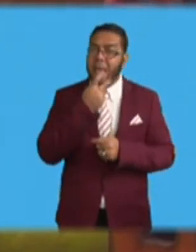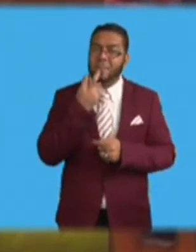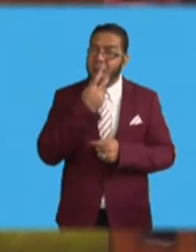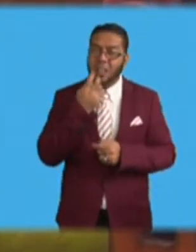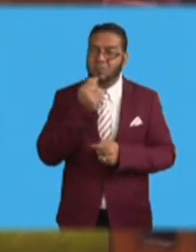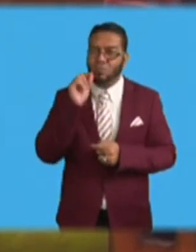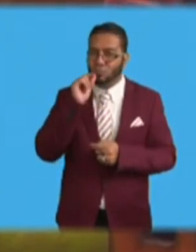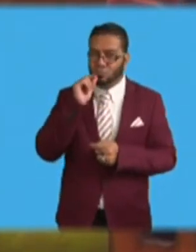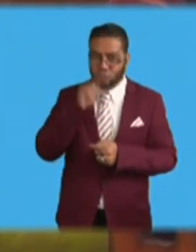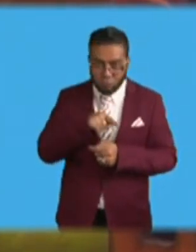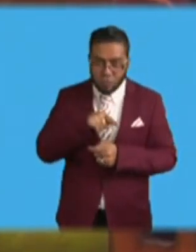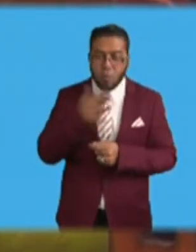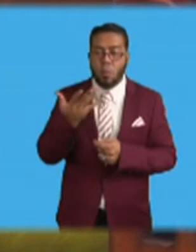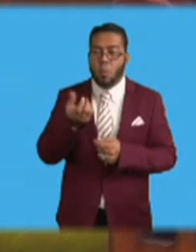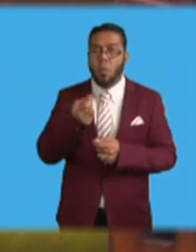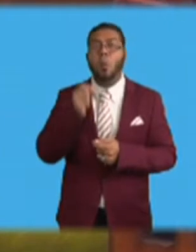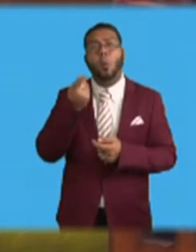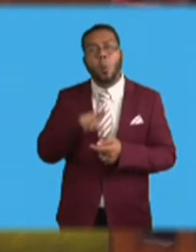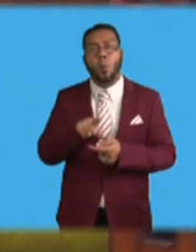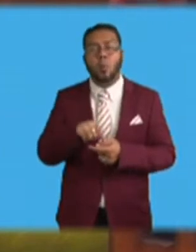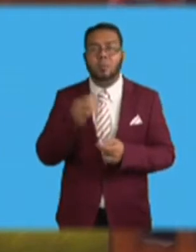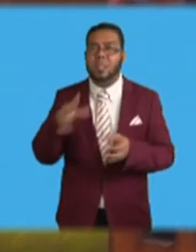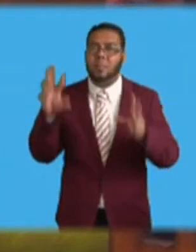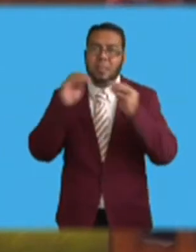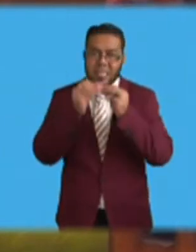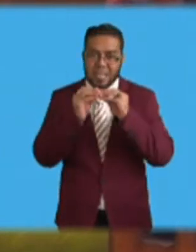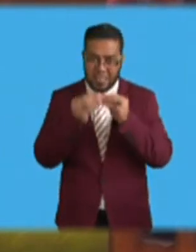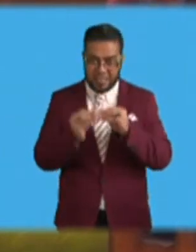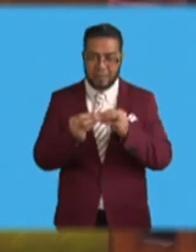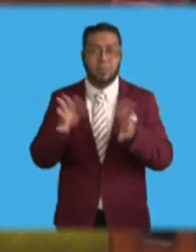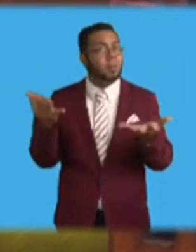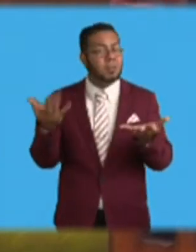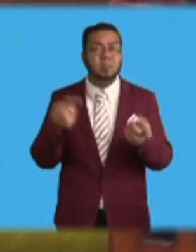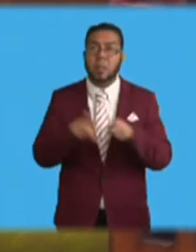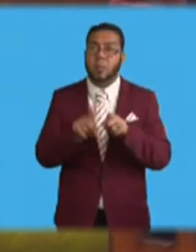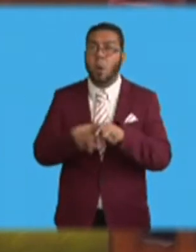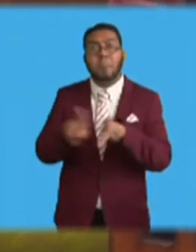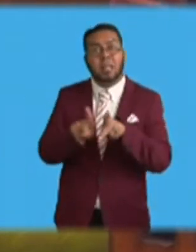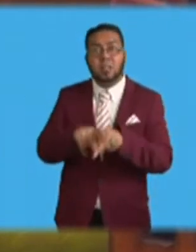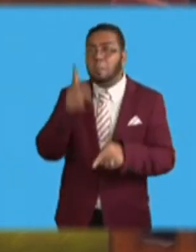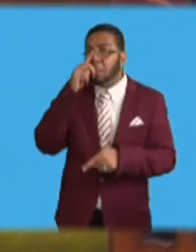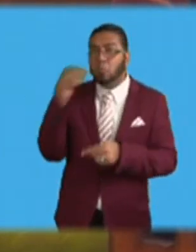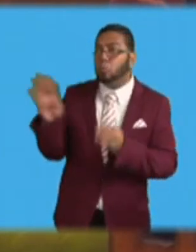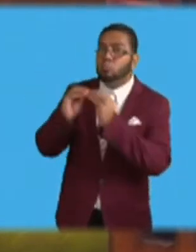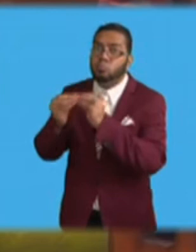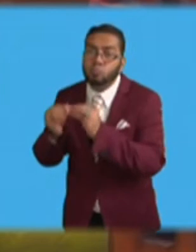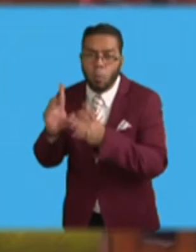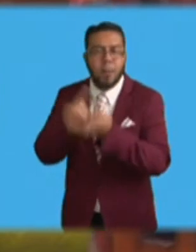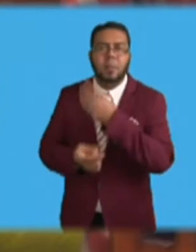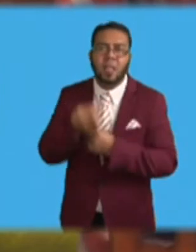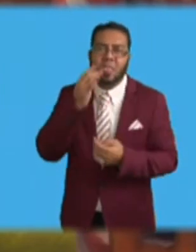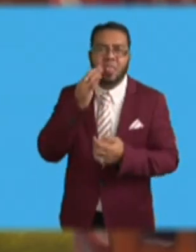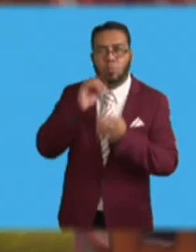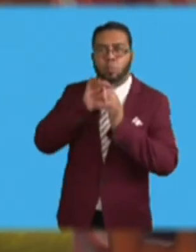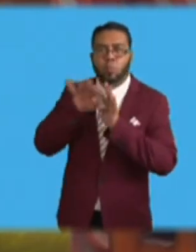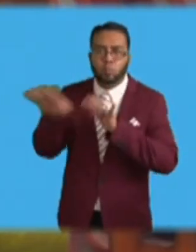spit. And this often happens with deep kissing on the mouth between infected people or intimate partners. But there is also an elevated risk